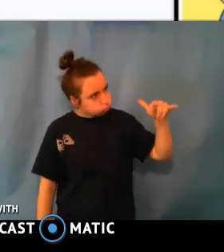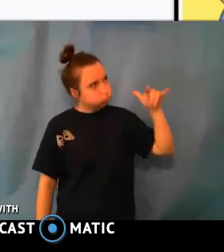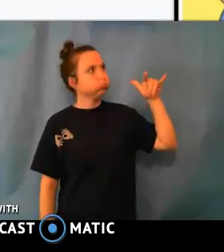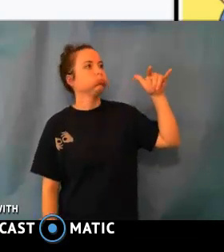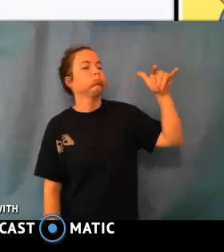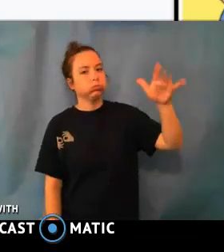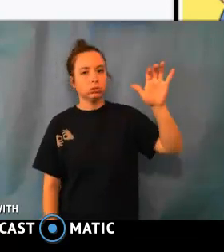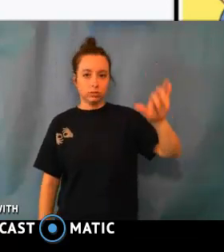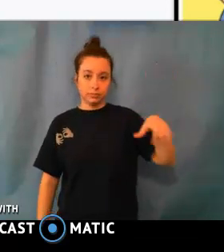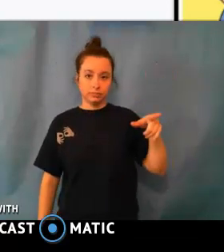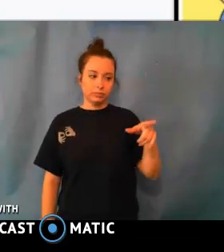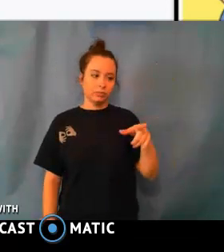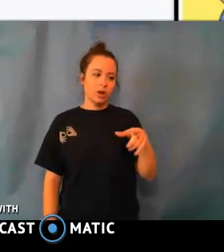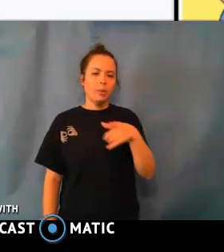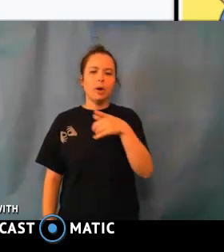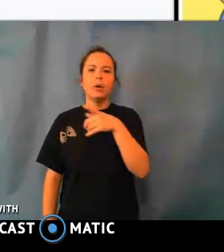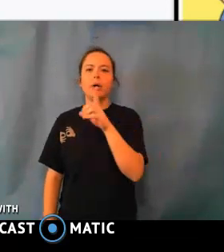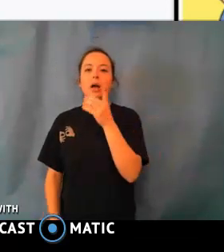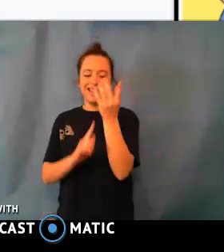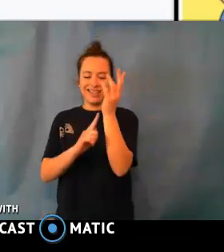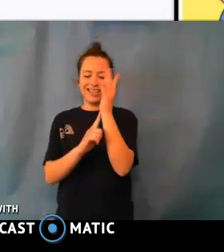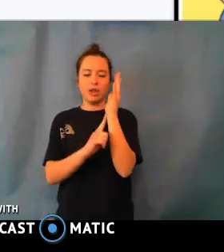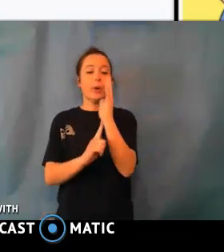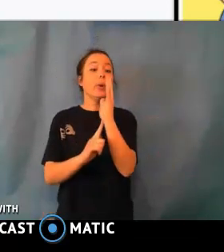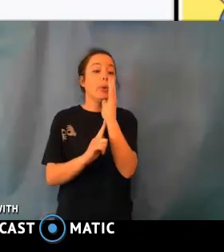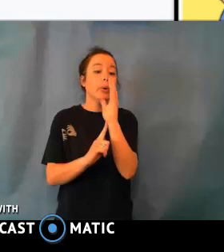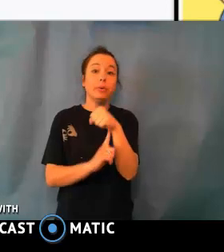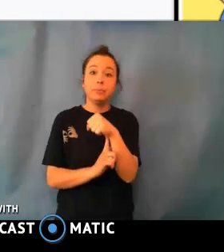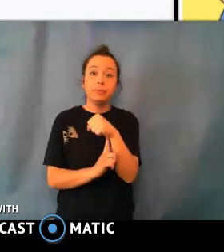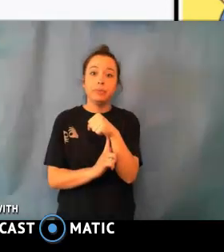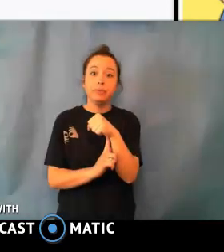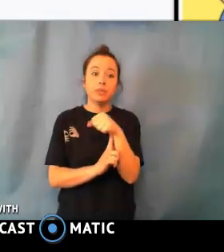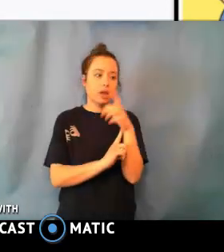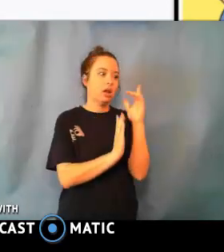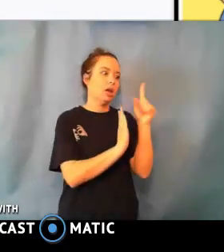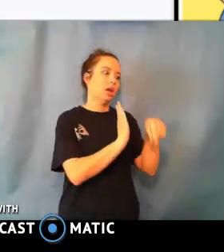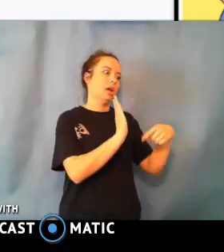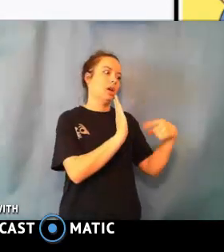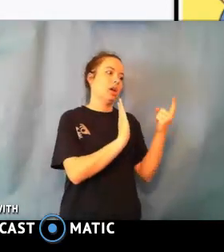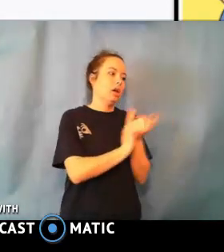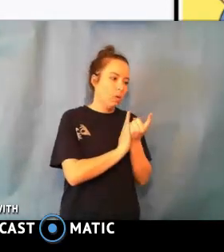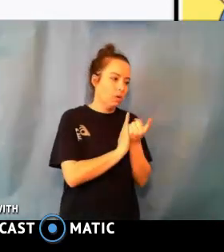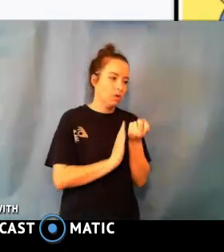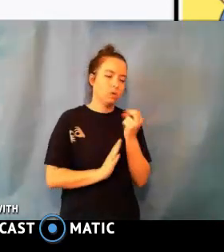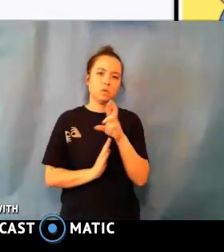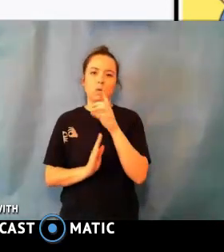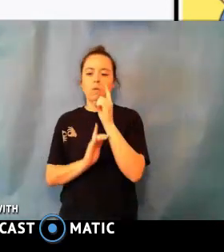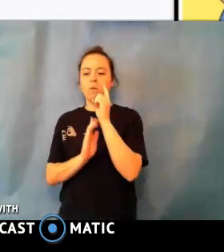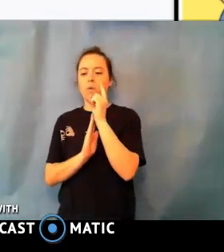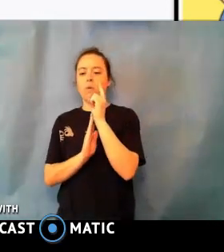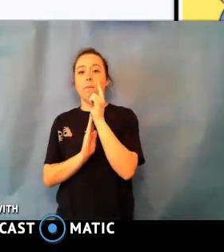All right, what about blowing out a candle? When you blow out a candle, is it really, really long? Or is it really, really